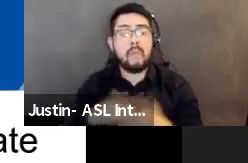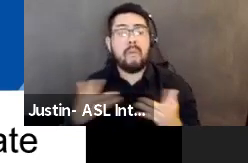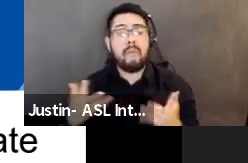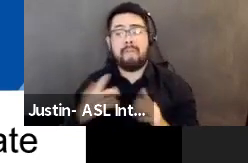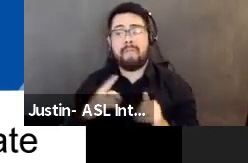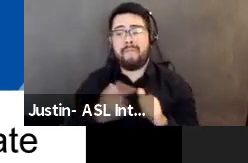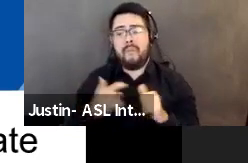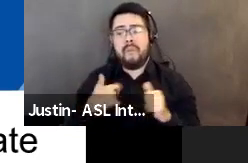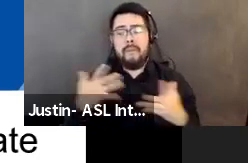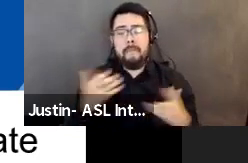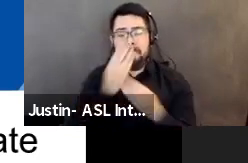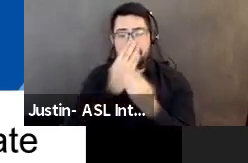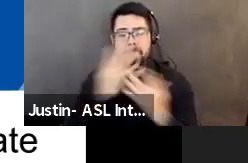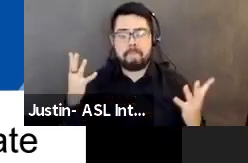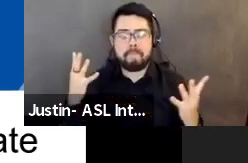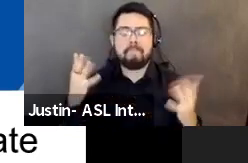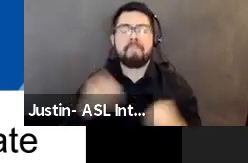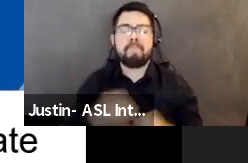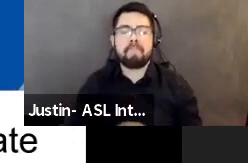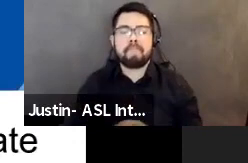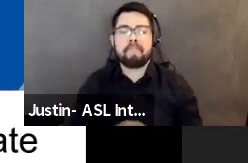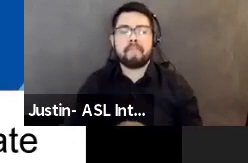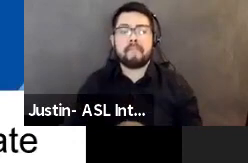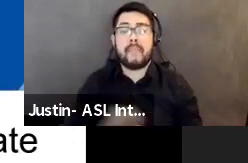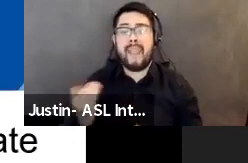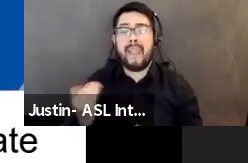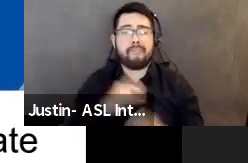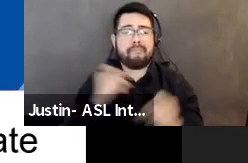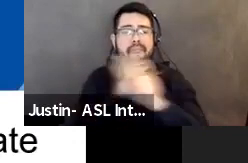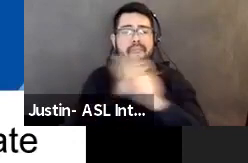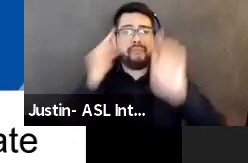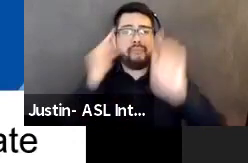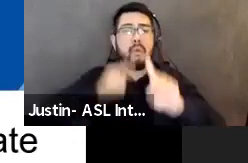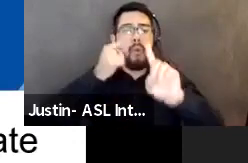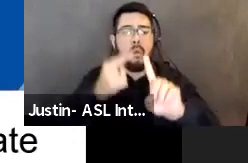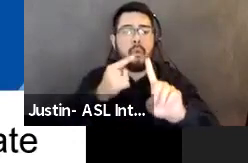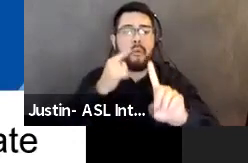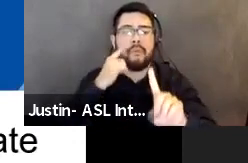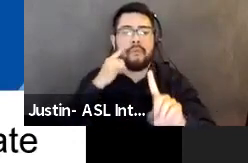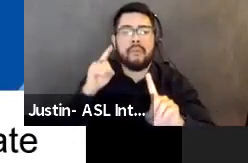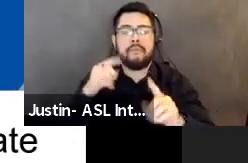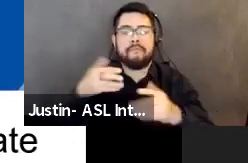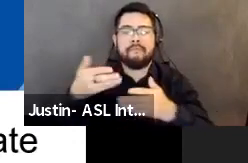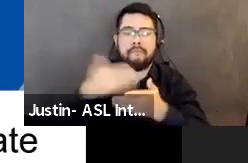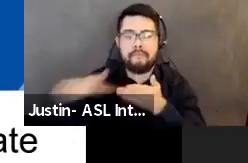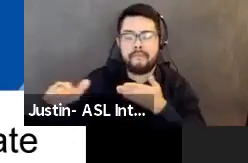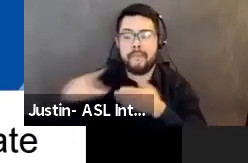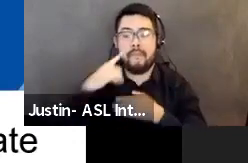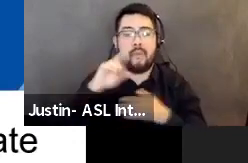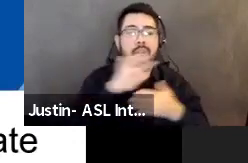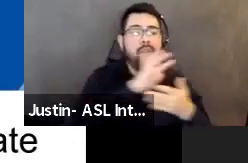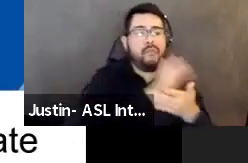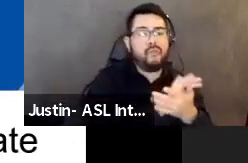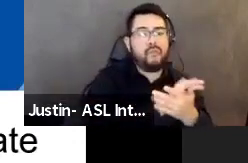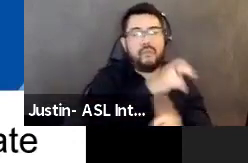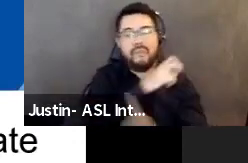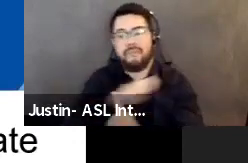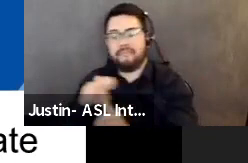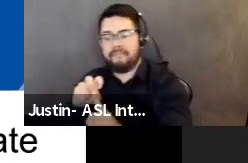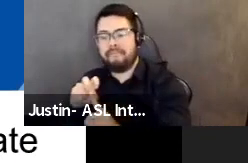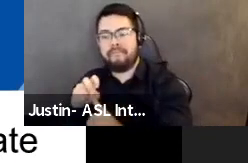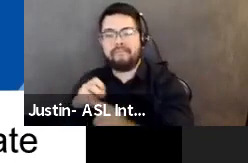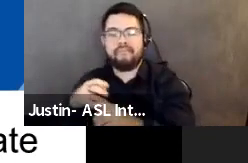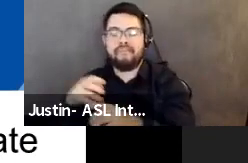saying is absolutely our ultimate goal to eradicate the school to prison pipeline we